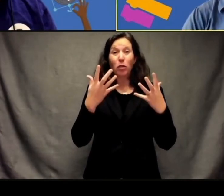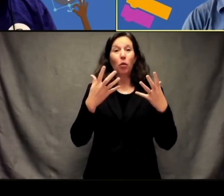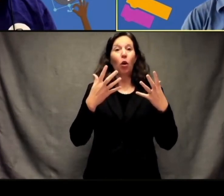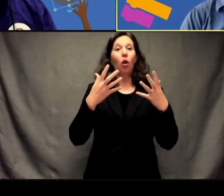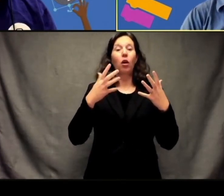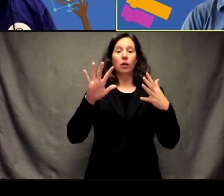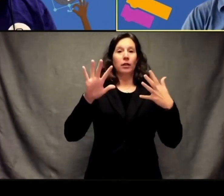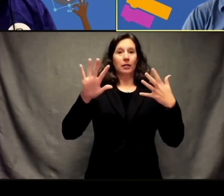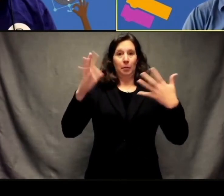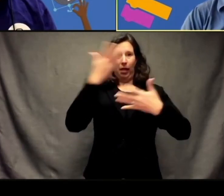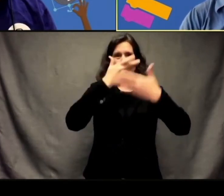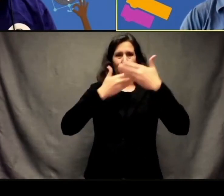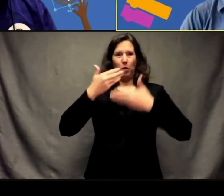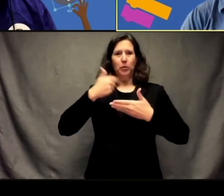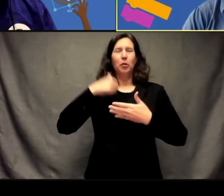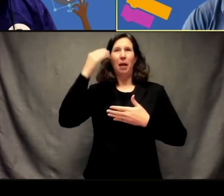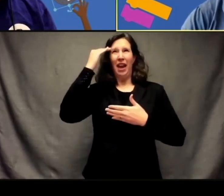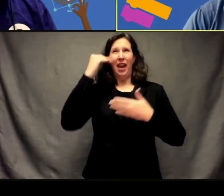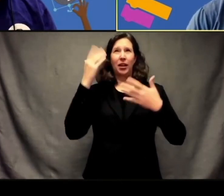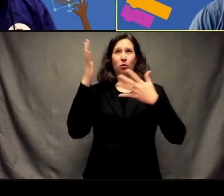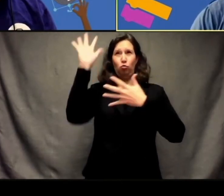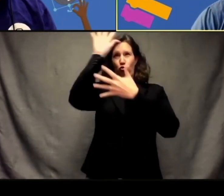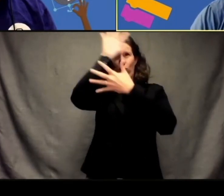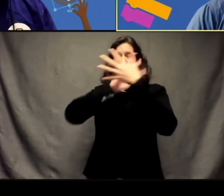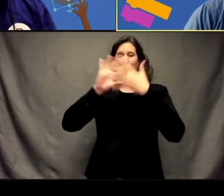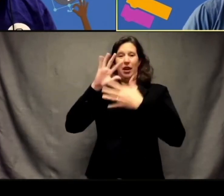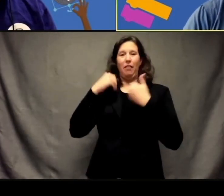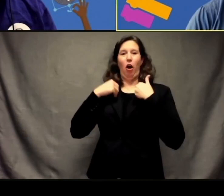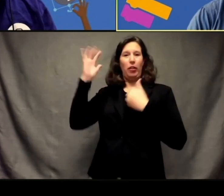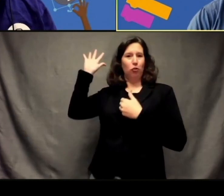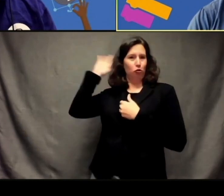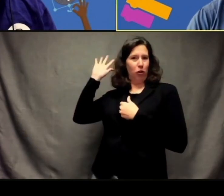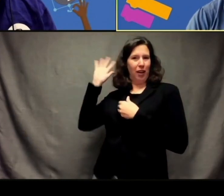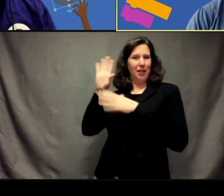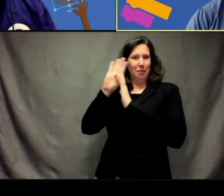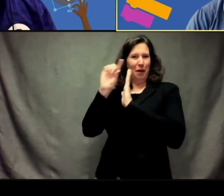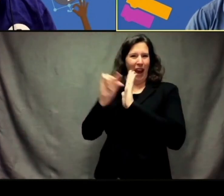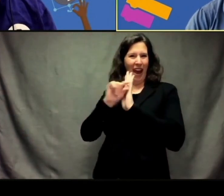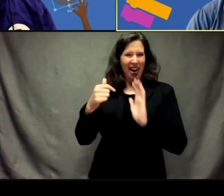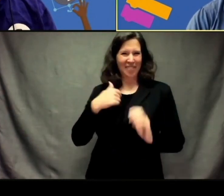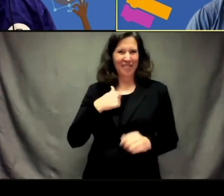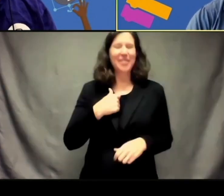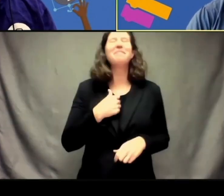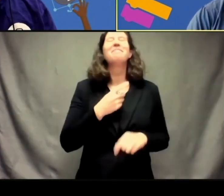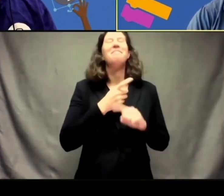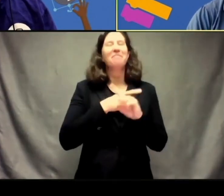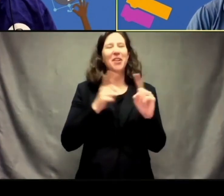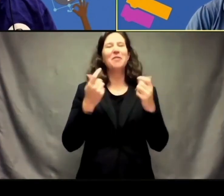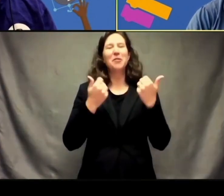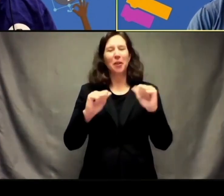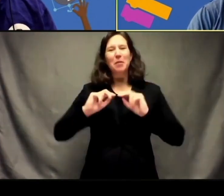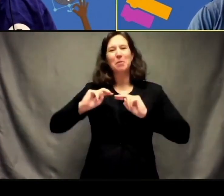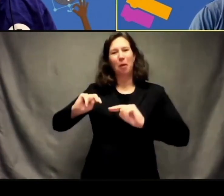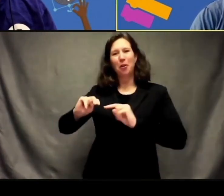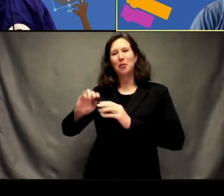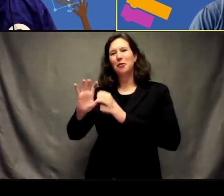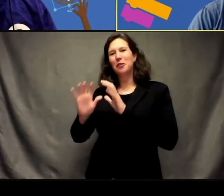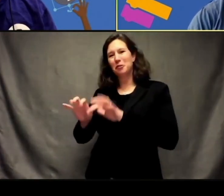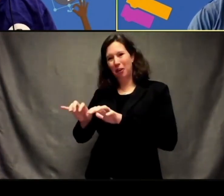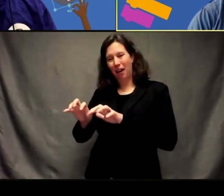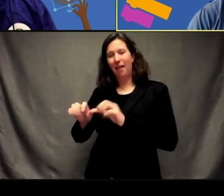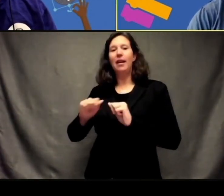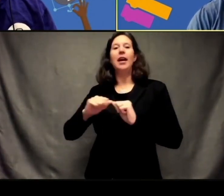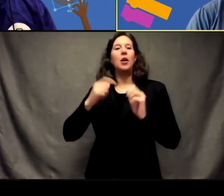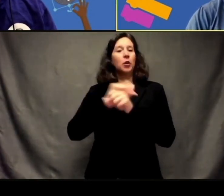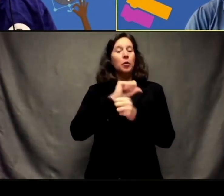around. So you're going to see my head moving all over because of all the screens I have on. But we'll try to be monitoring the chat and try to work with you as much as we